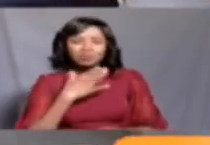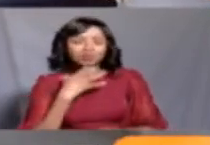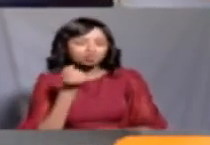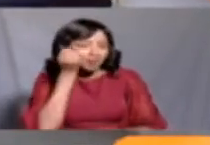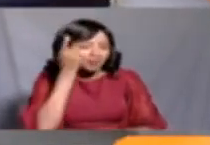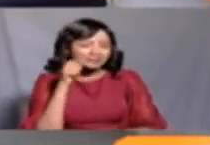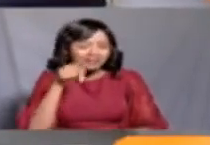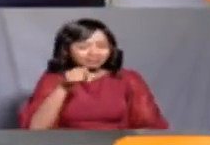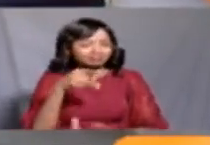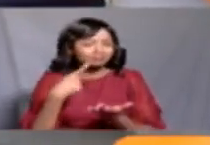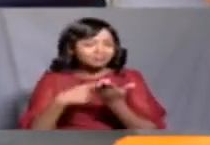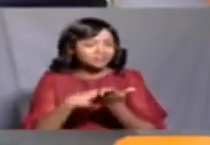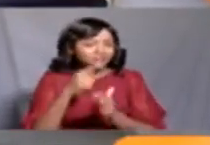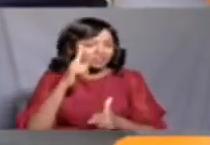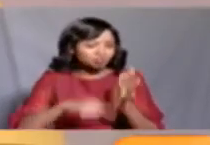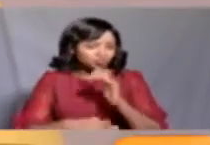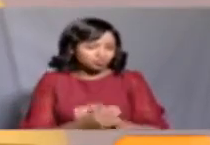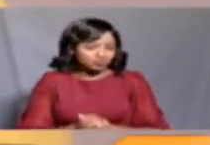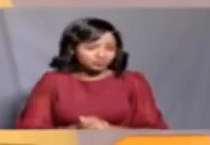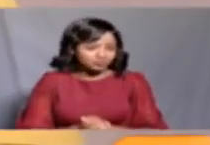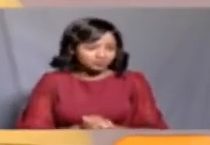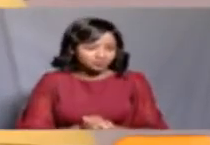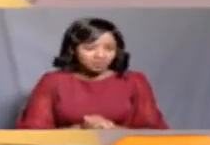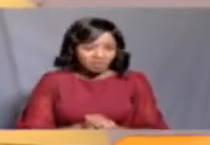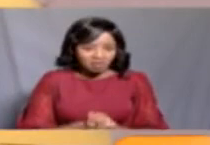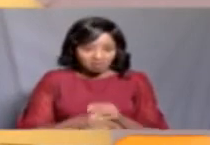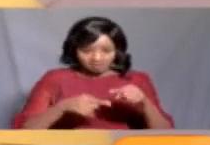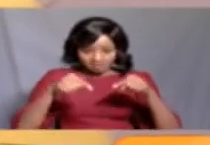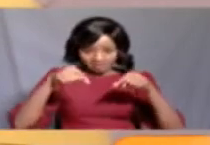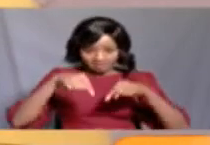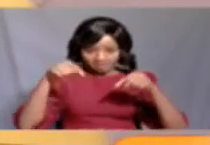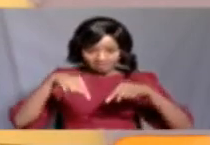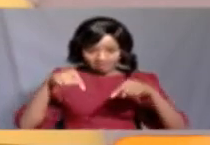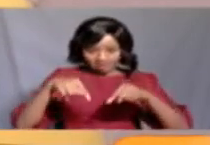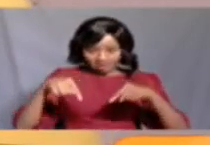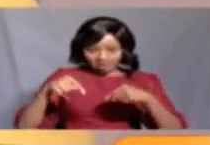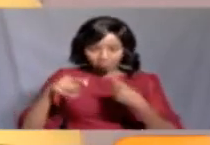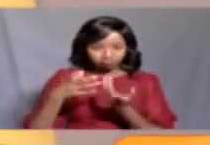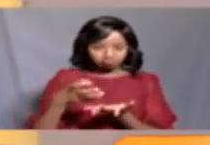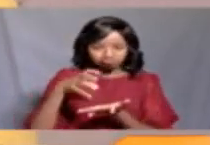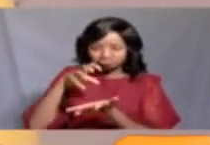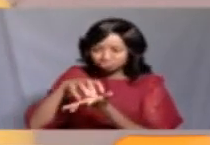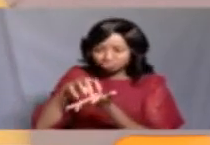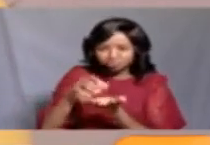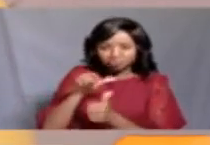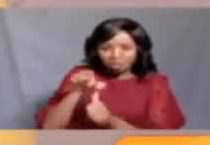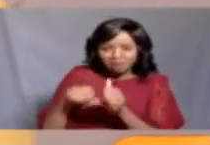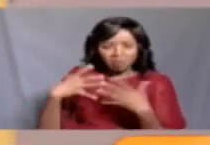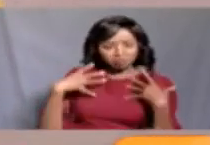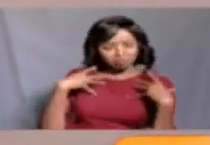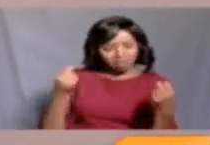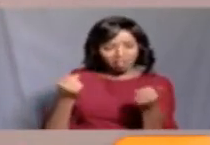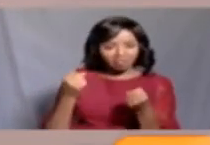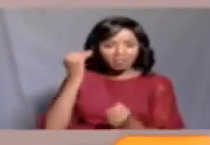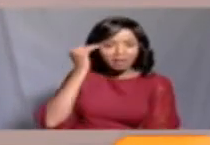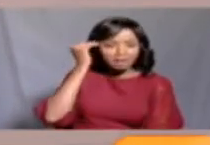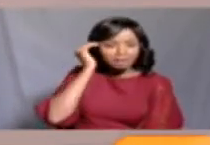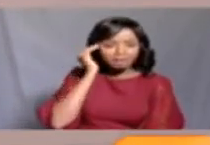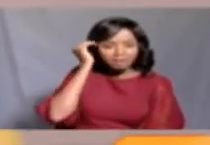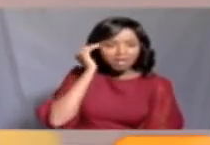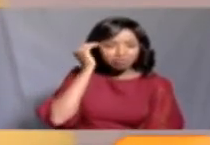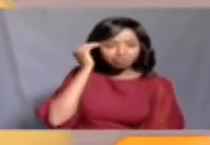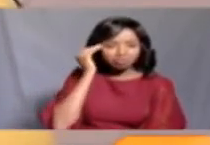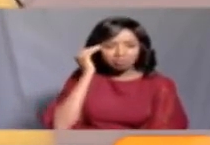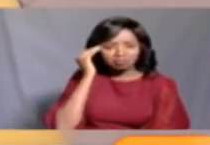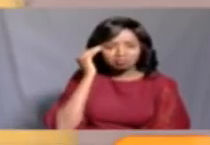about today, the current state of mental health in this country, we're not going to get into the nitty-gritties of what mental health is,